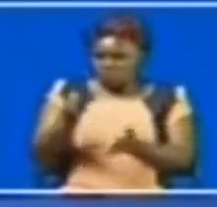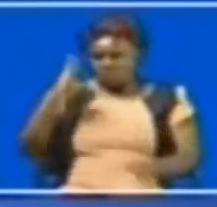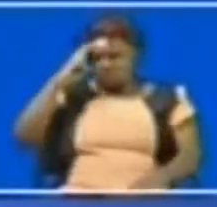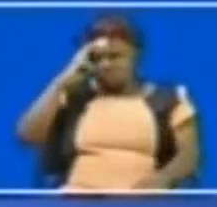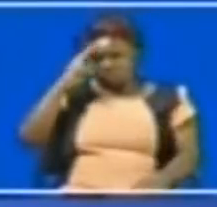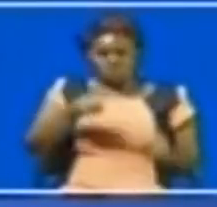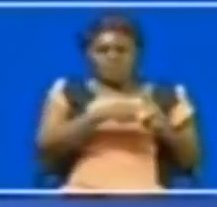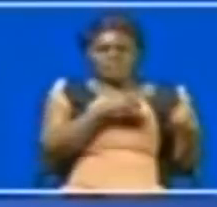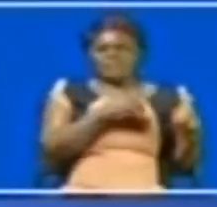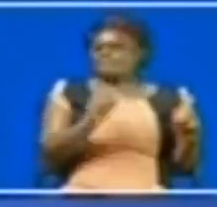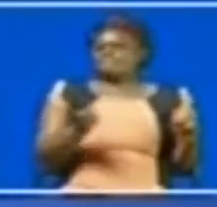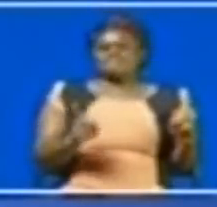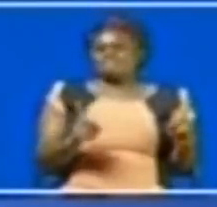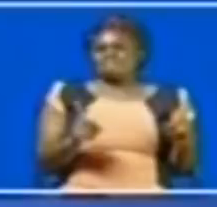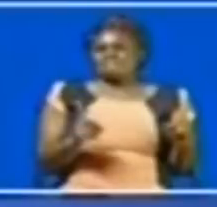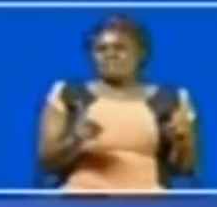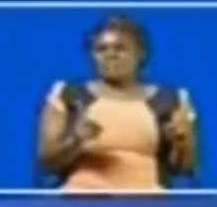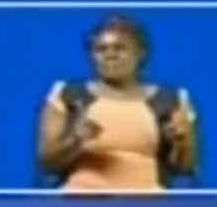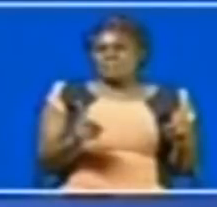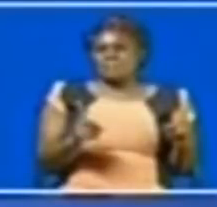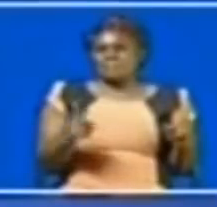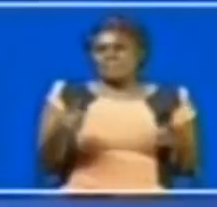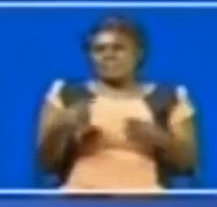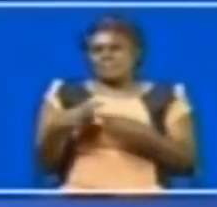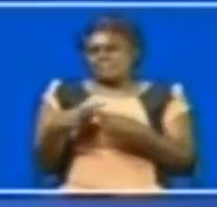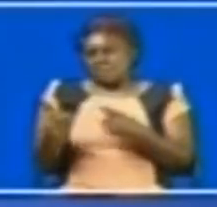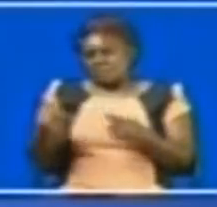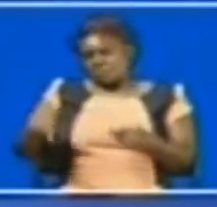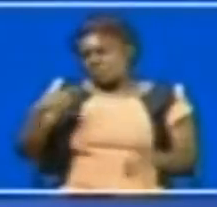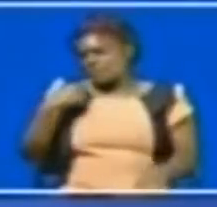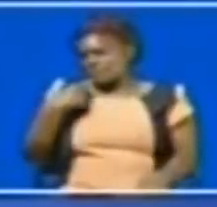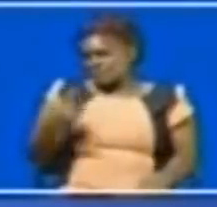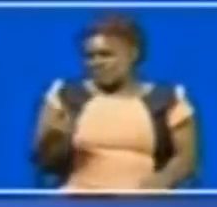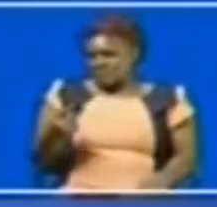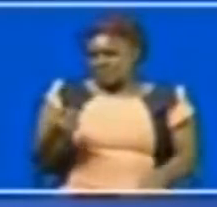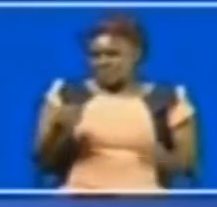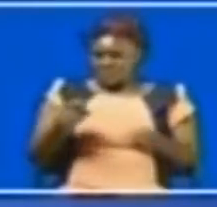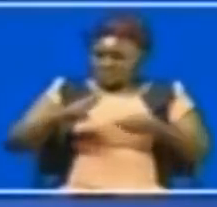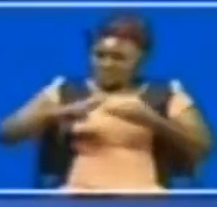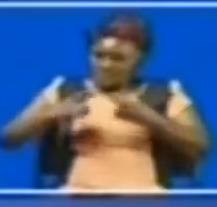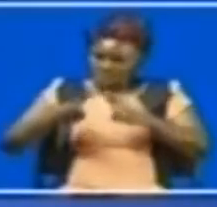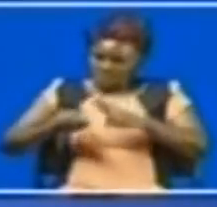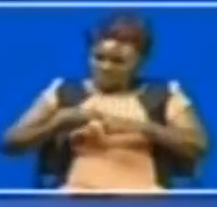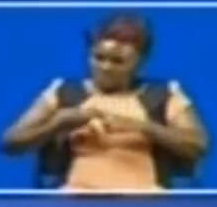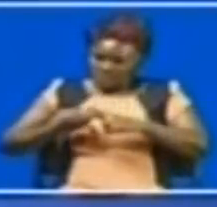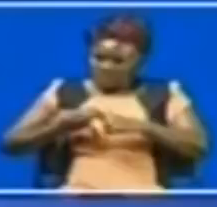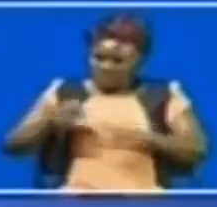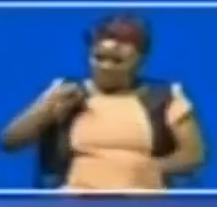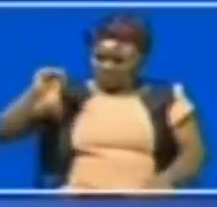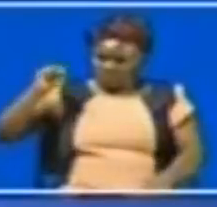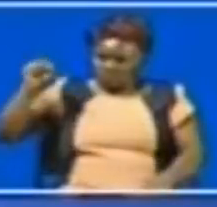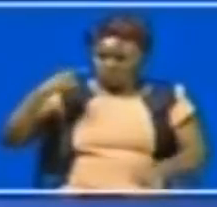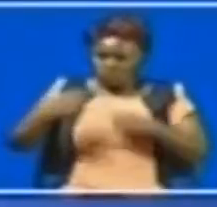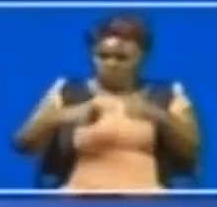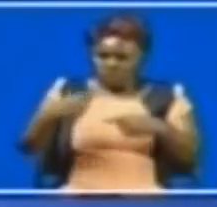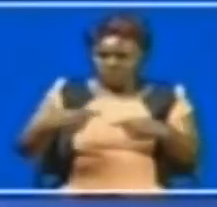reason why he was murdered. Okay. Yeah, but we say that if it's related to the political